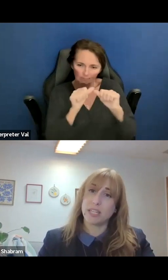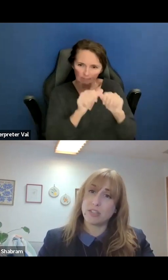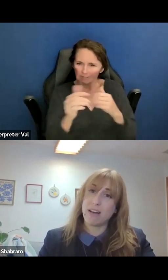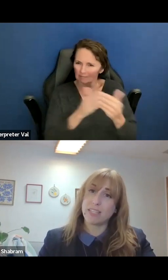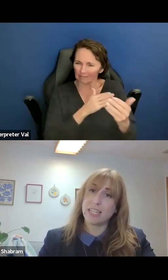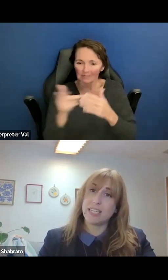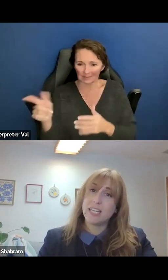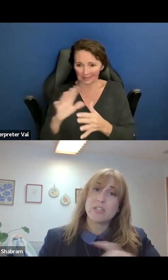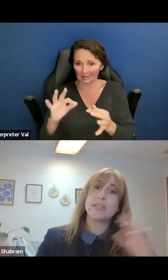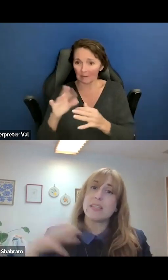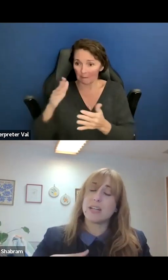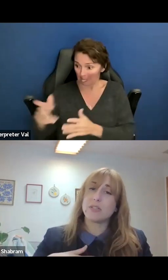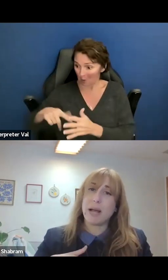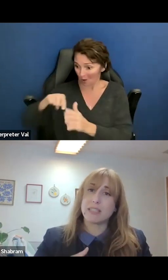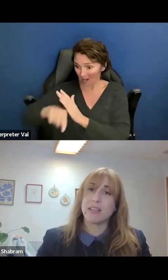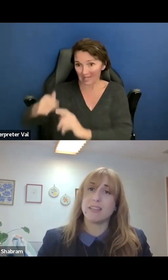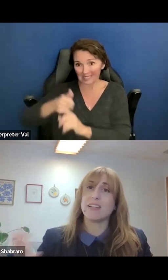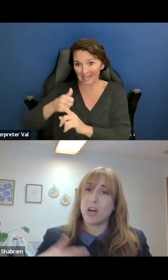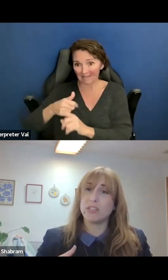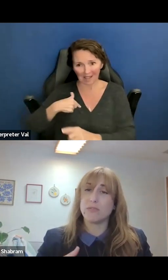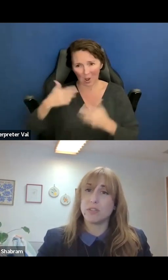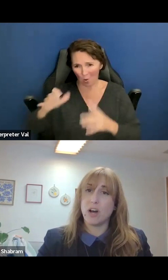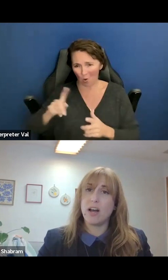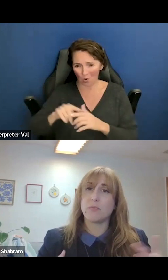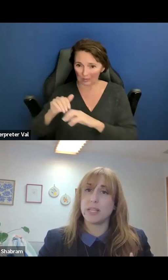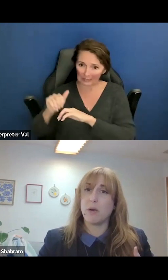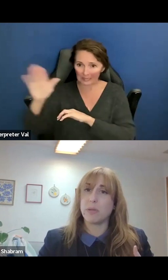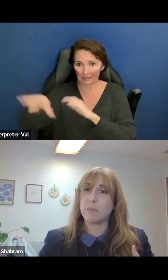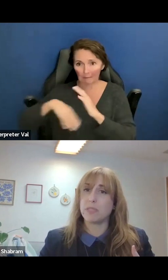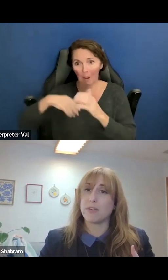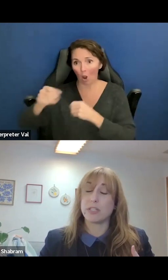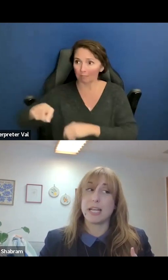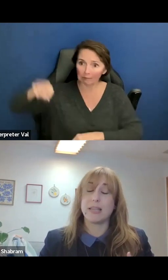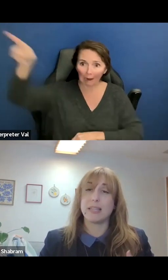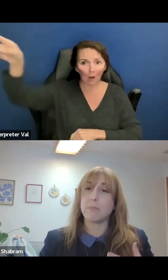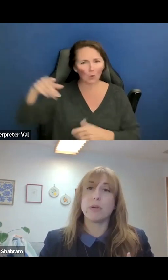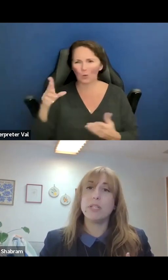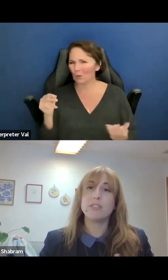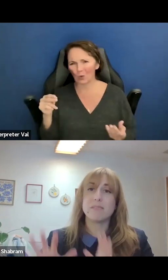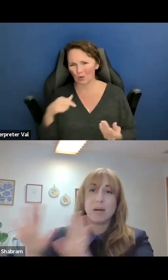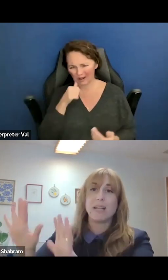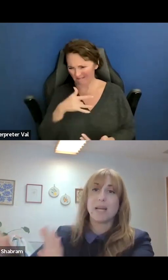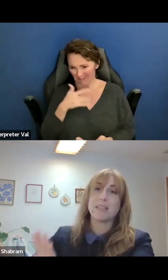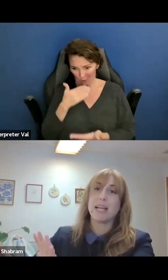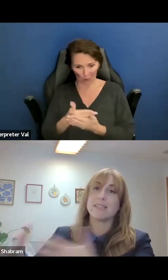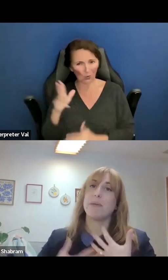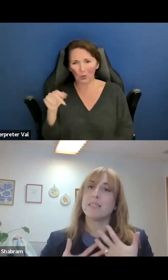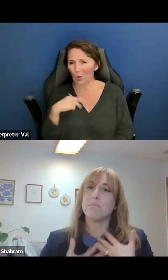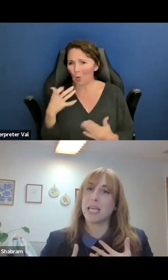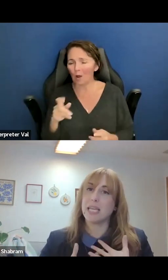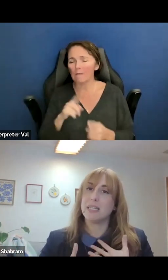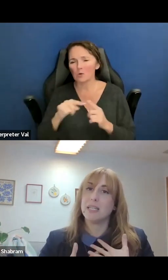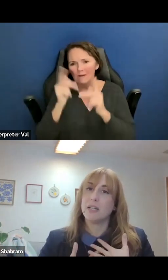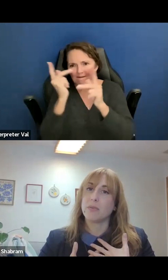their confidentiality. So this again goes back to the like knowledge of the law and really helping people to understand that like privilege doesn't bind my clients, it